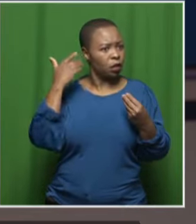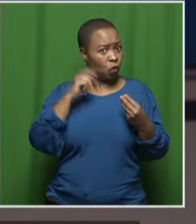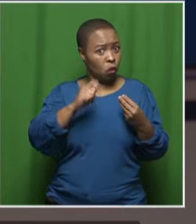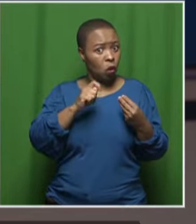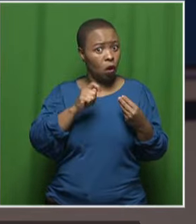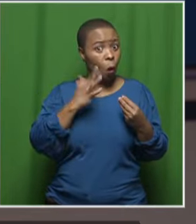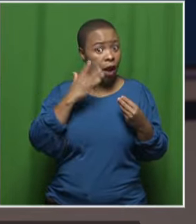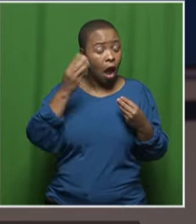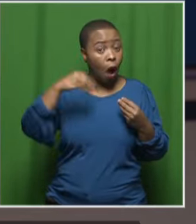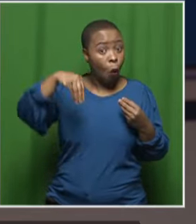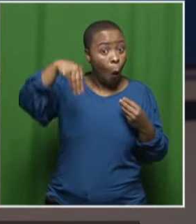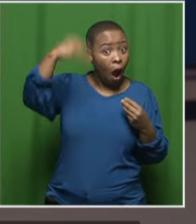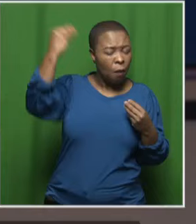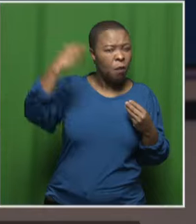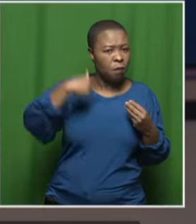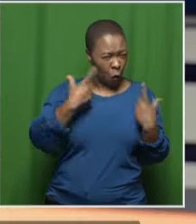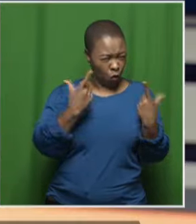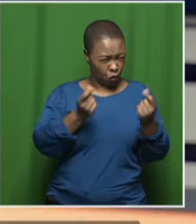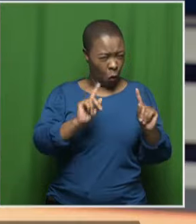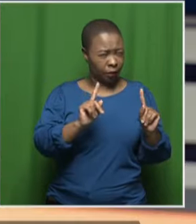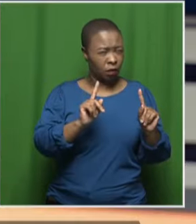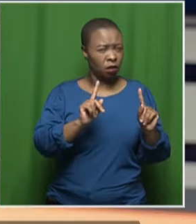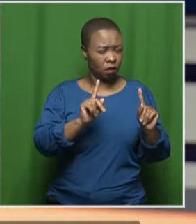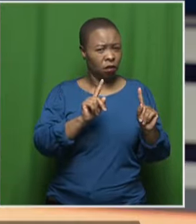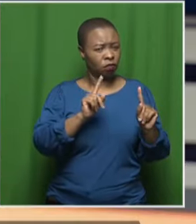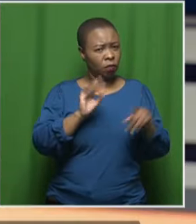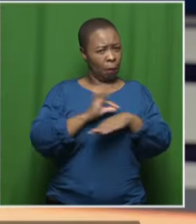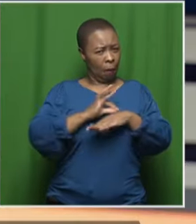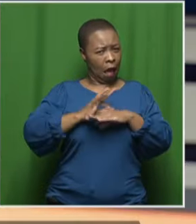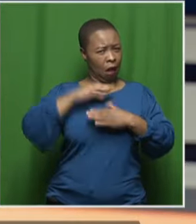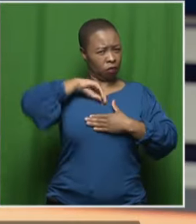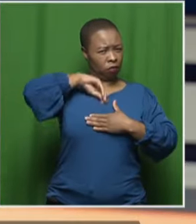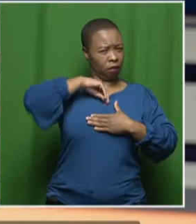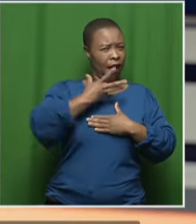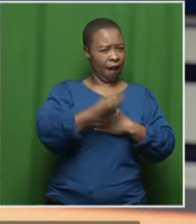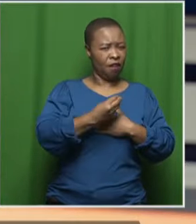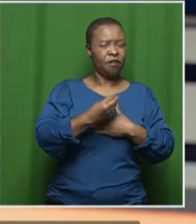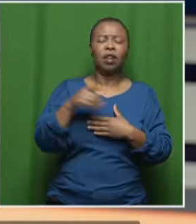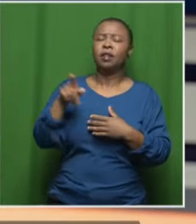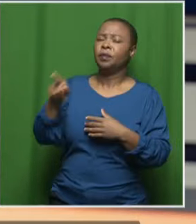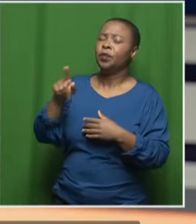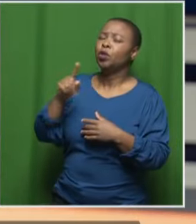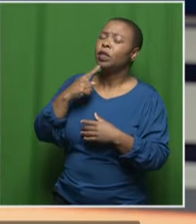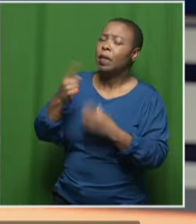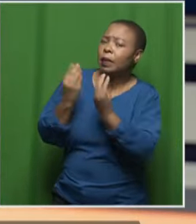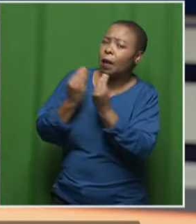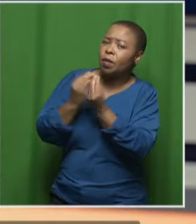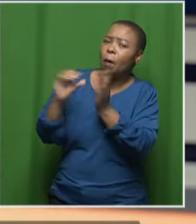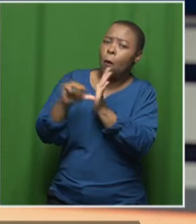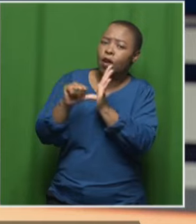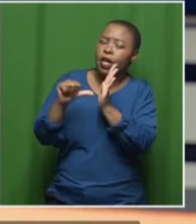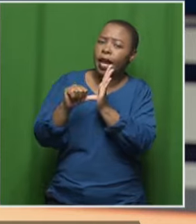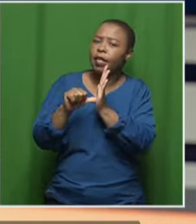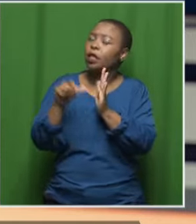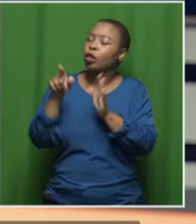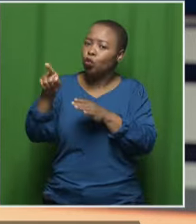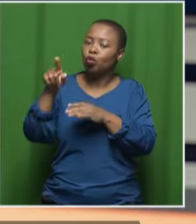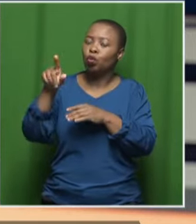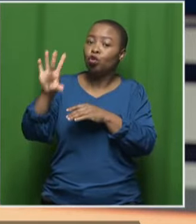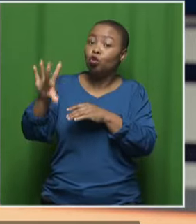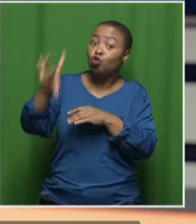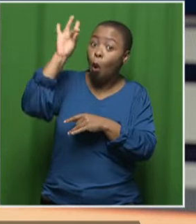about it when you grow up. Yeah, and you made mention of something very important when you said that, you know, you never chose politics,